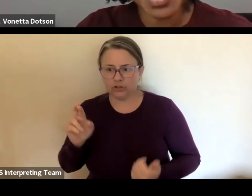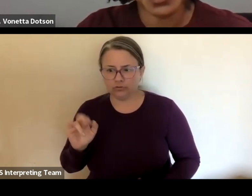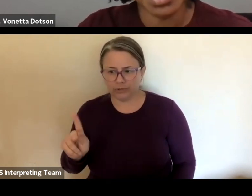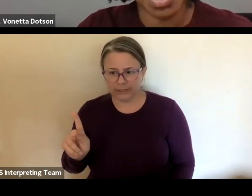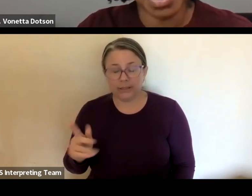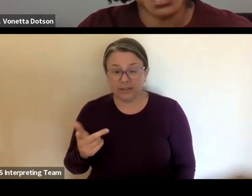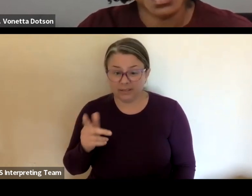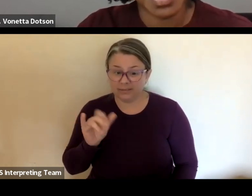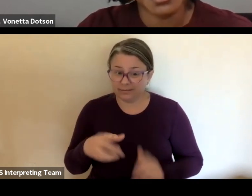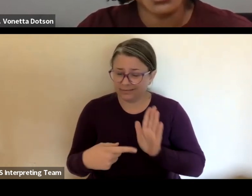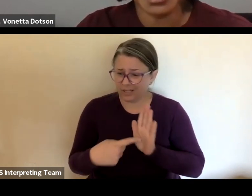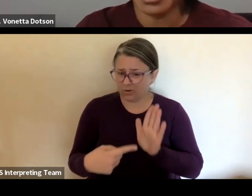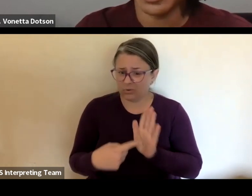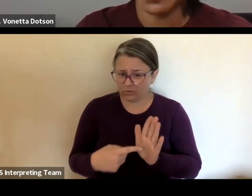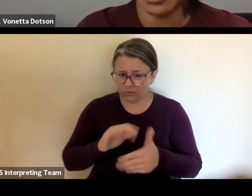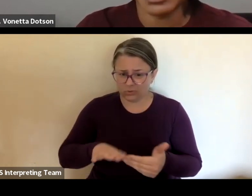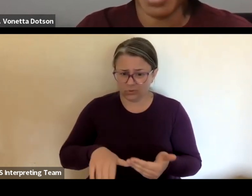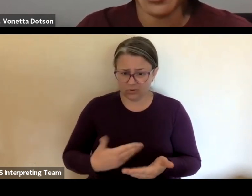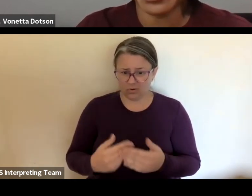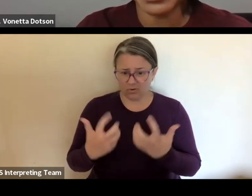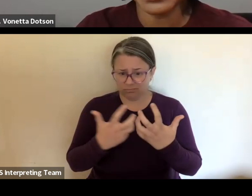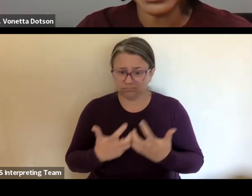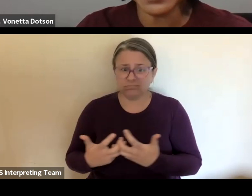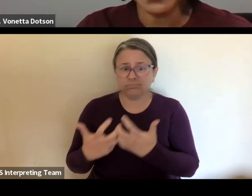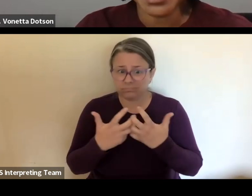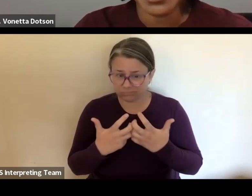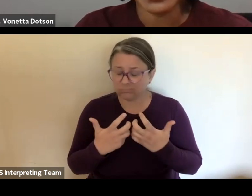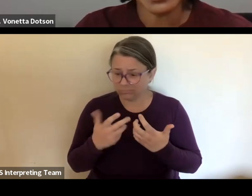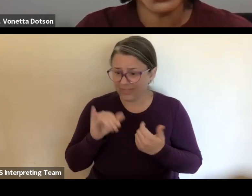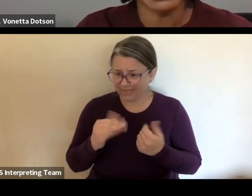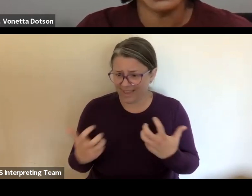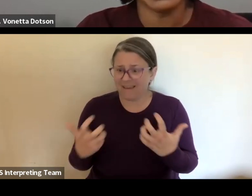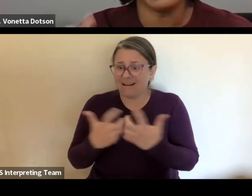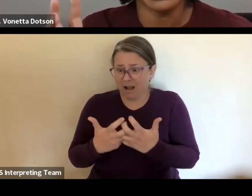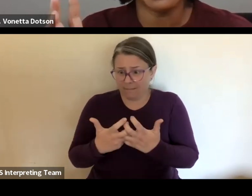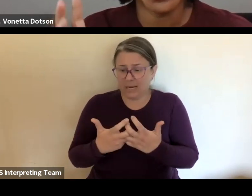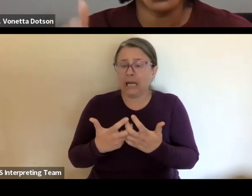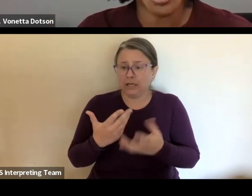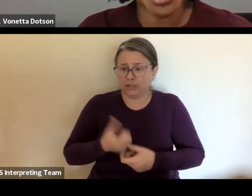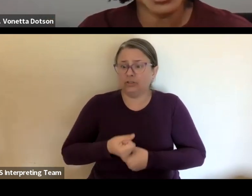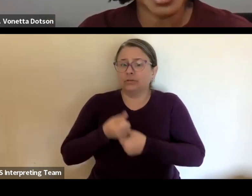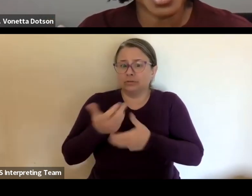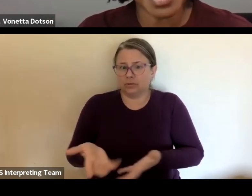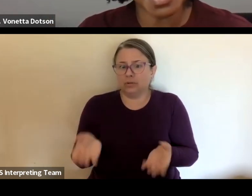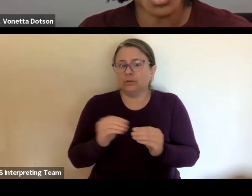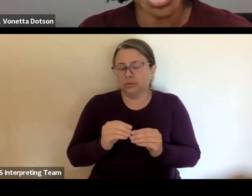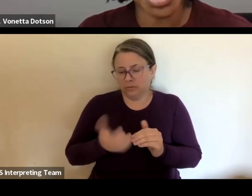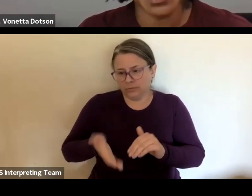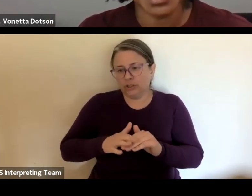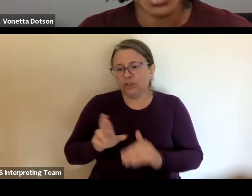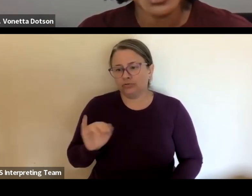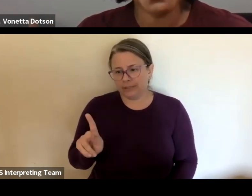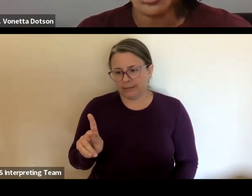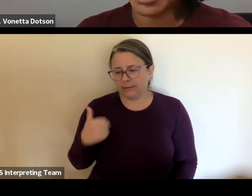group that is very vulnerable, because we know that there are health disparities in vascular diseases. So that means that the risk